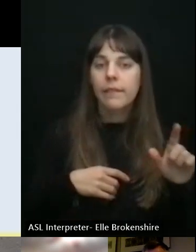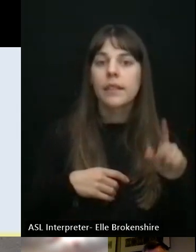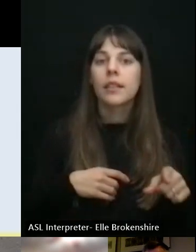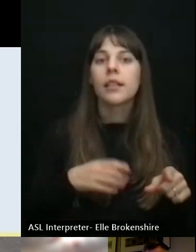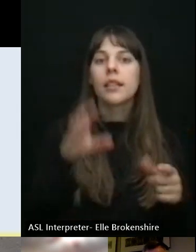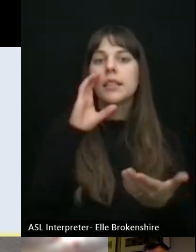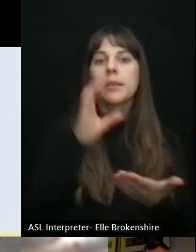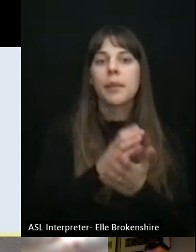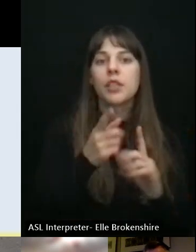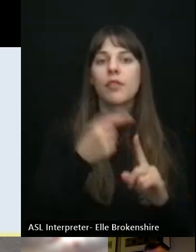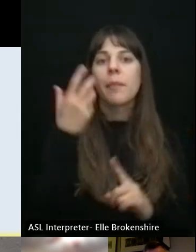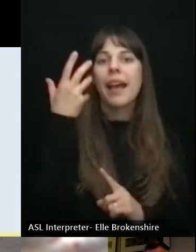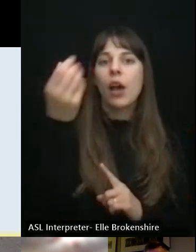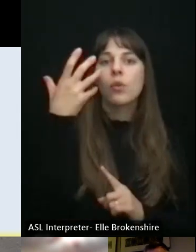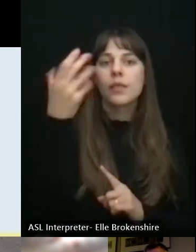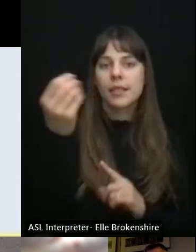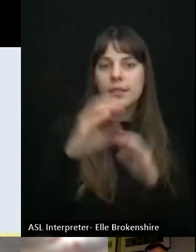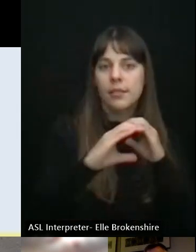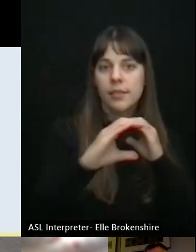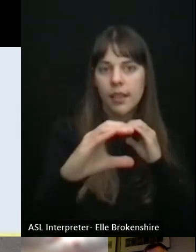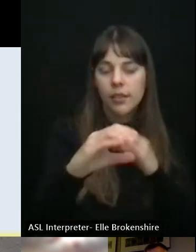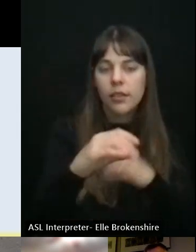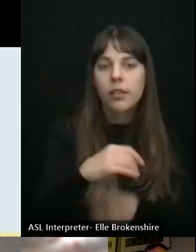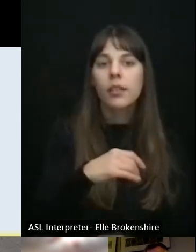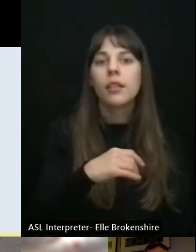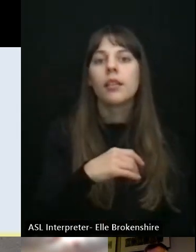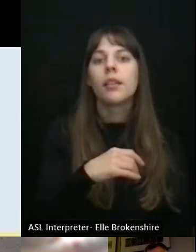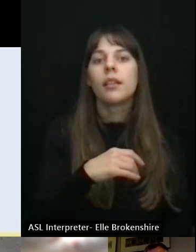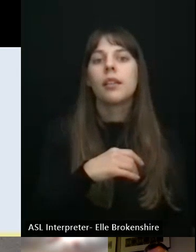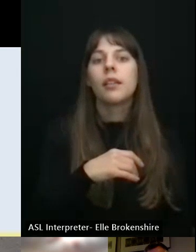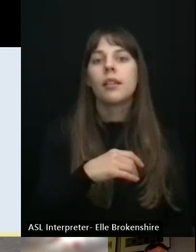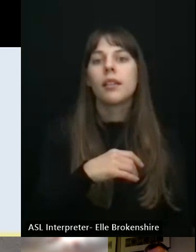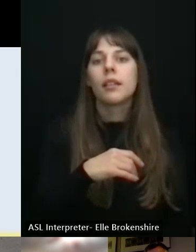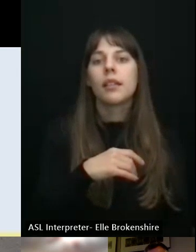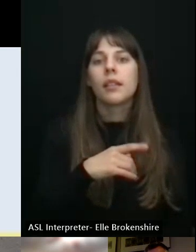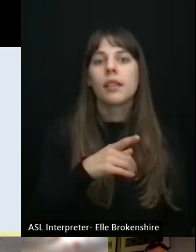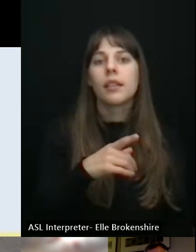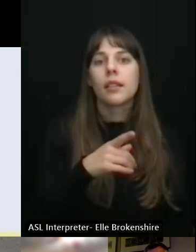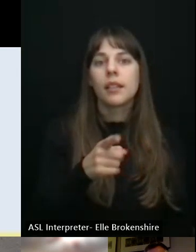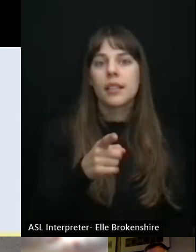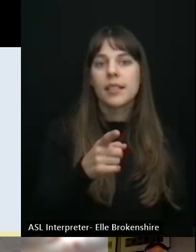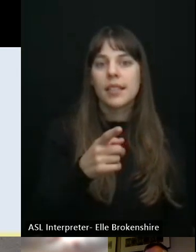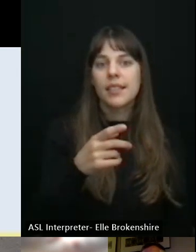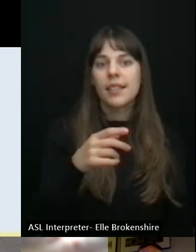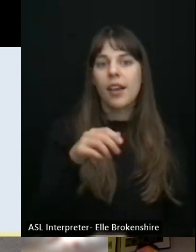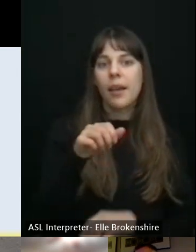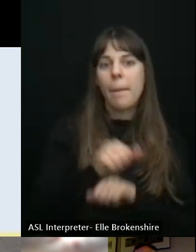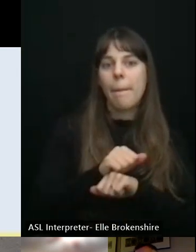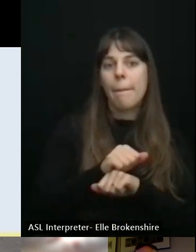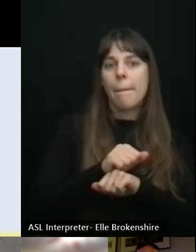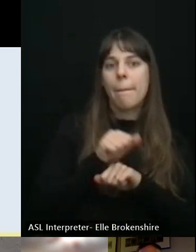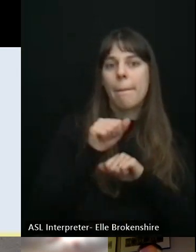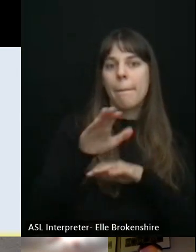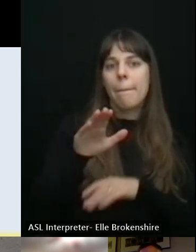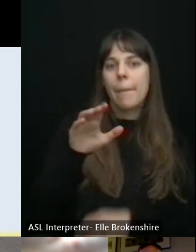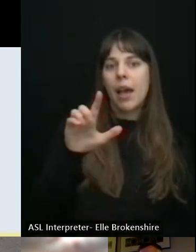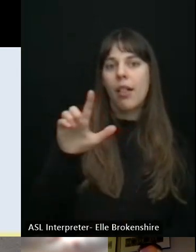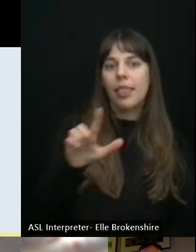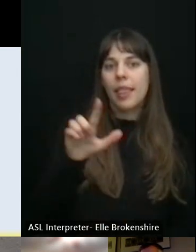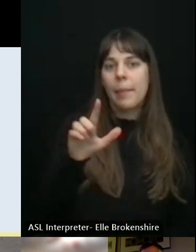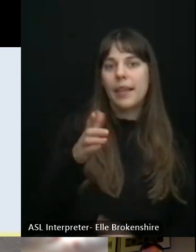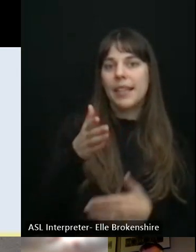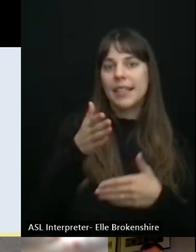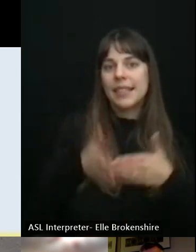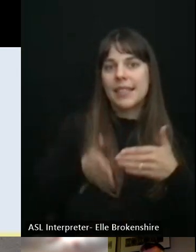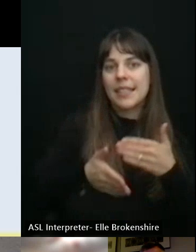from outside of the Mount Lebanon Tunnel on the Mount Lebanon station side looking towards the tunnel. And then on the right-hand side is a picture